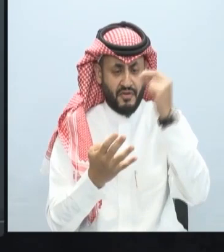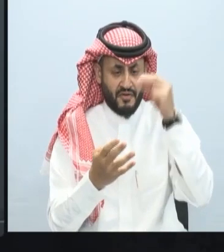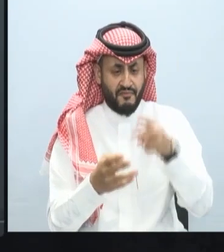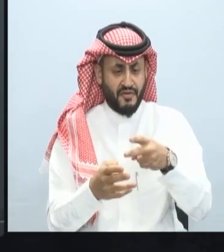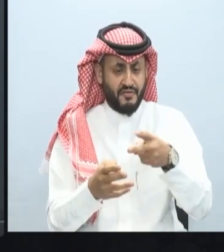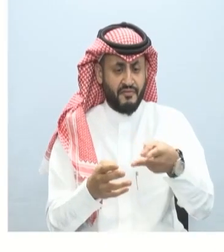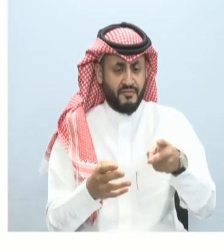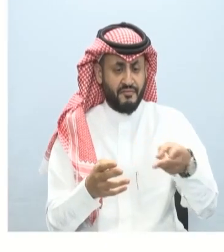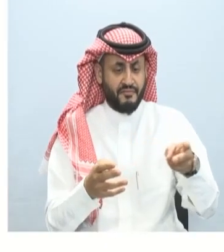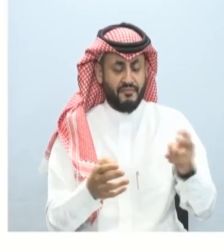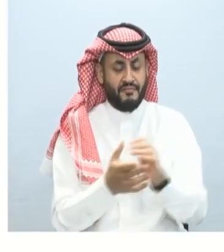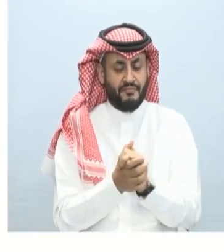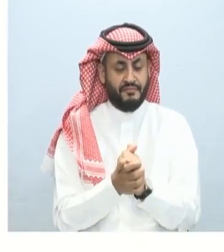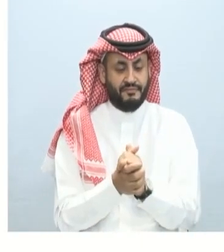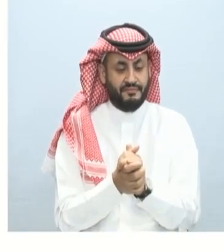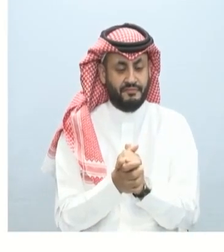to.